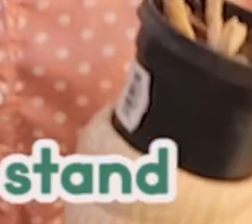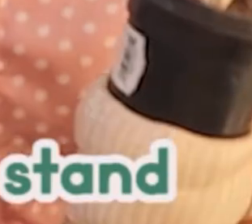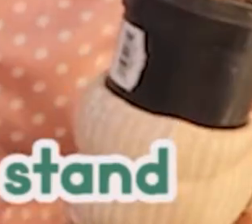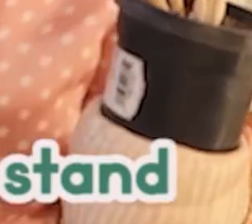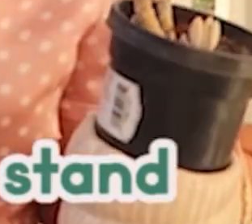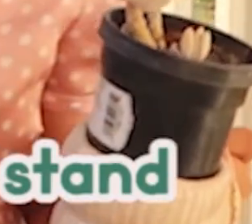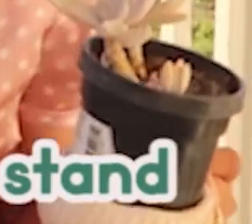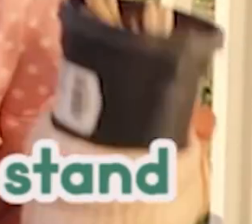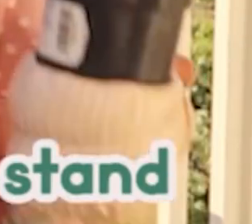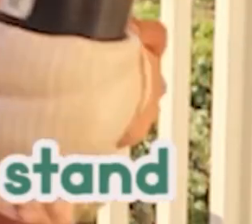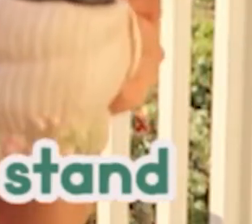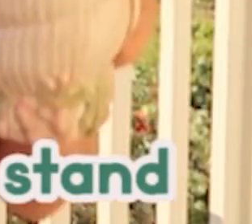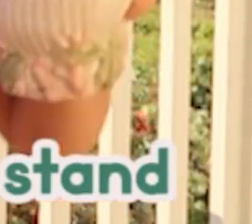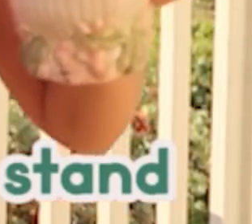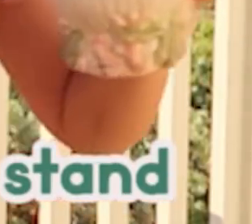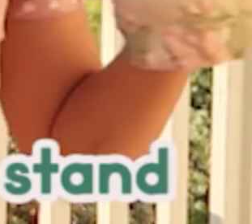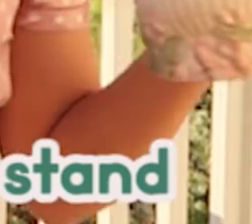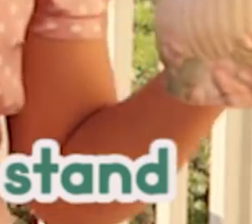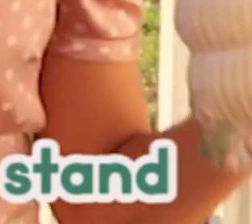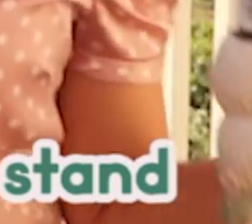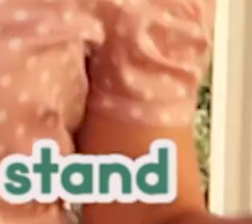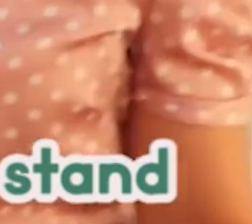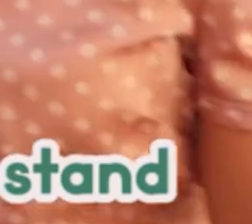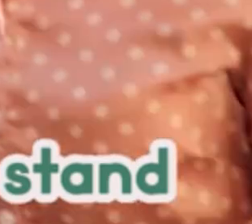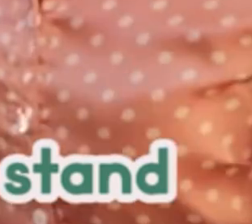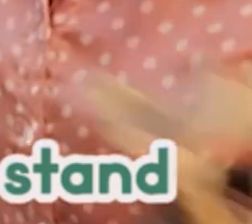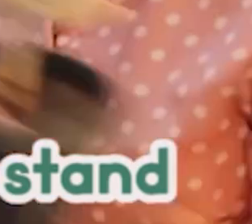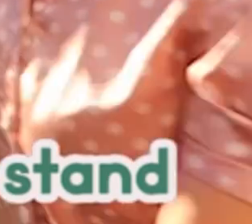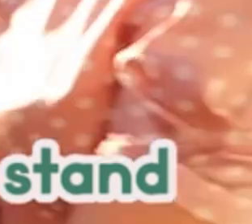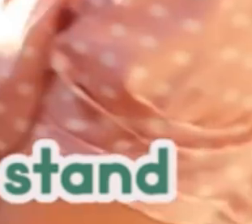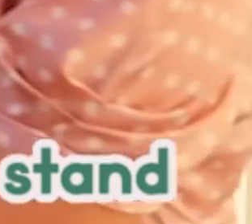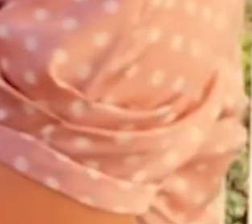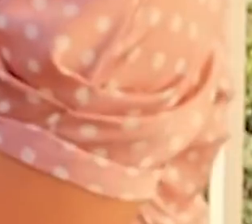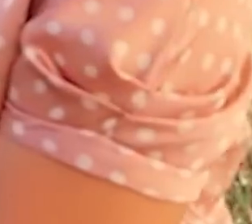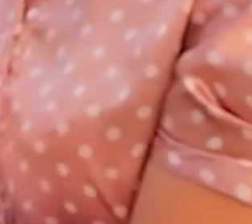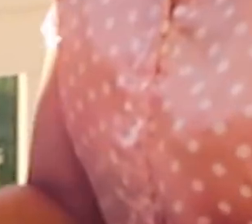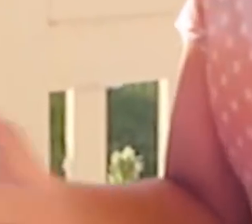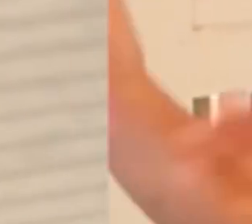glad with holiness you stand.